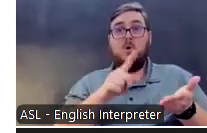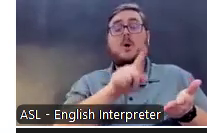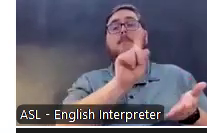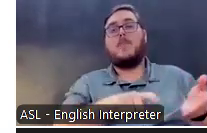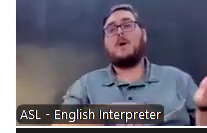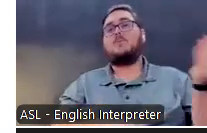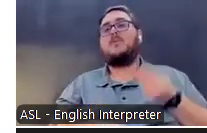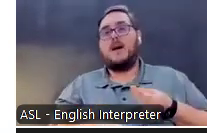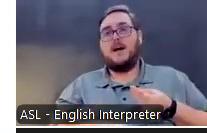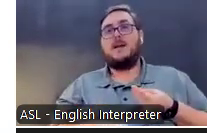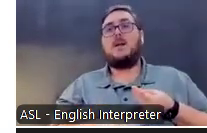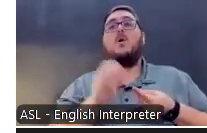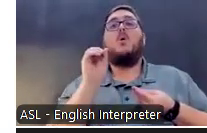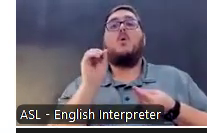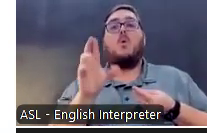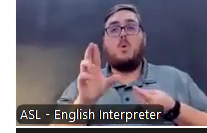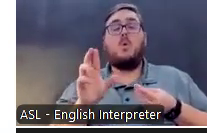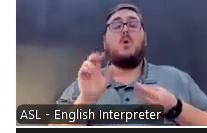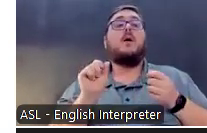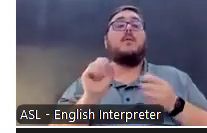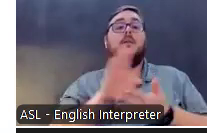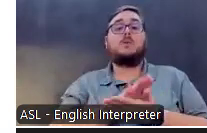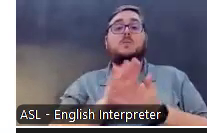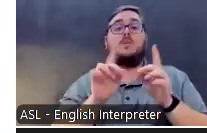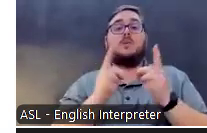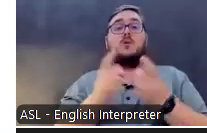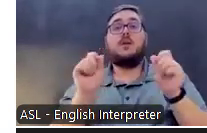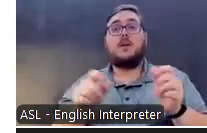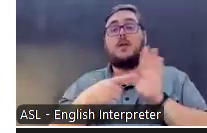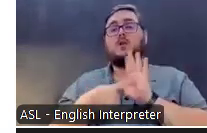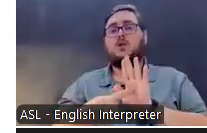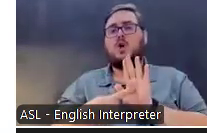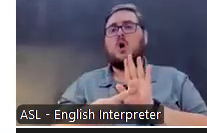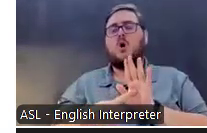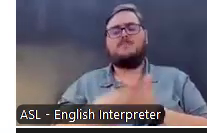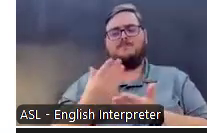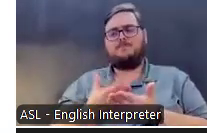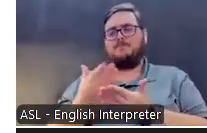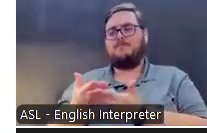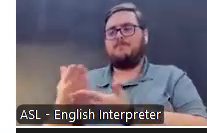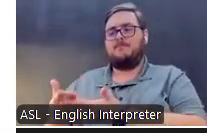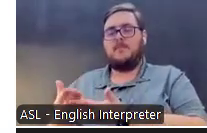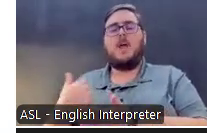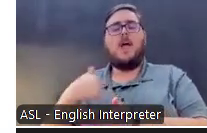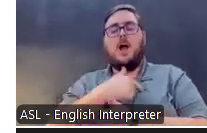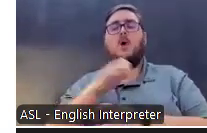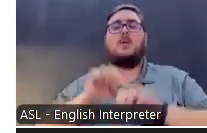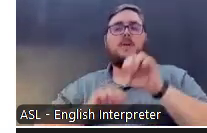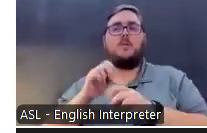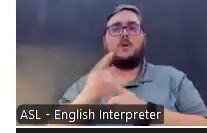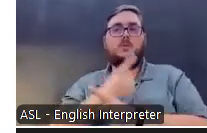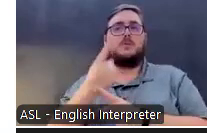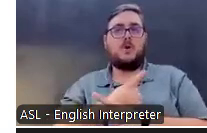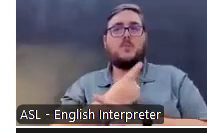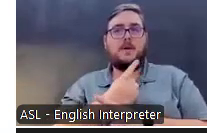process to show that its evaluation was appropriate. If the school district is going to provide the